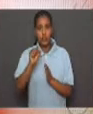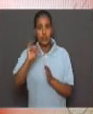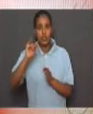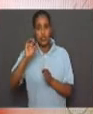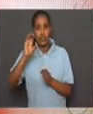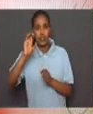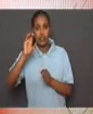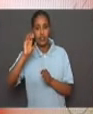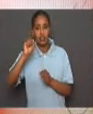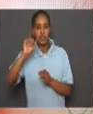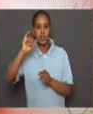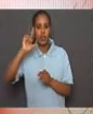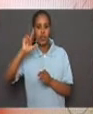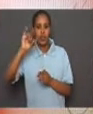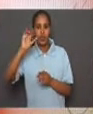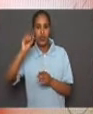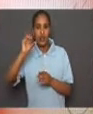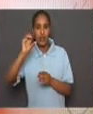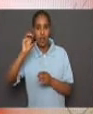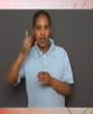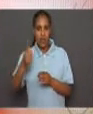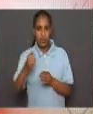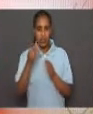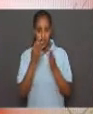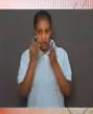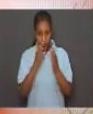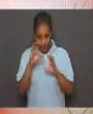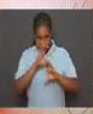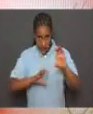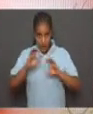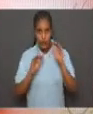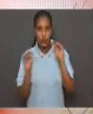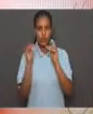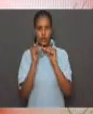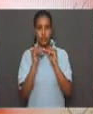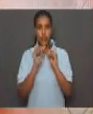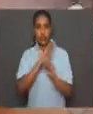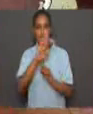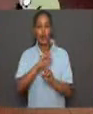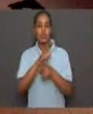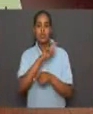silica. Please include the chemical equations in your answer.